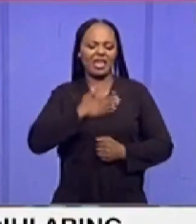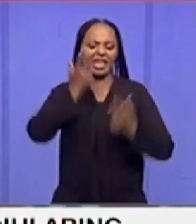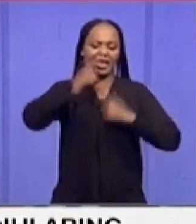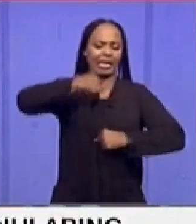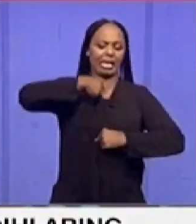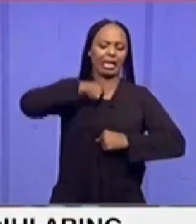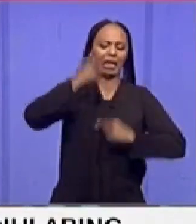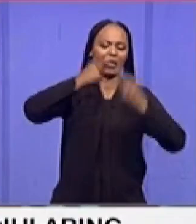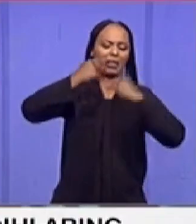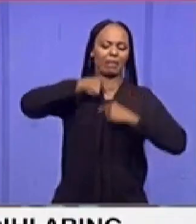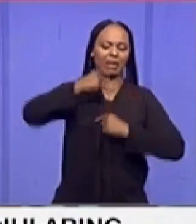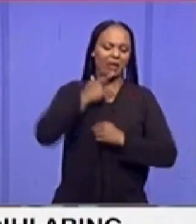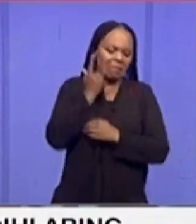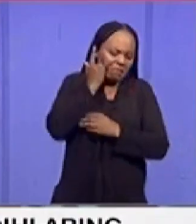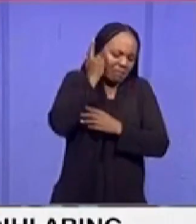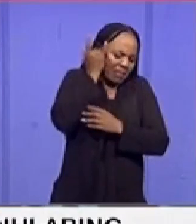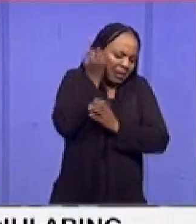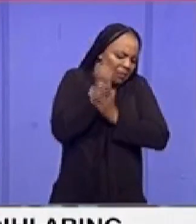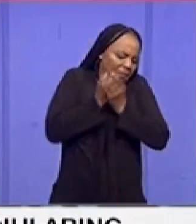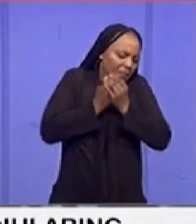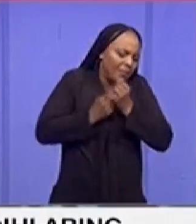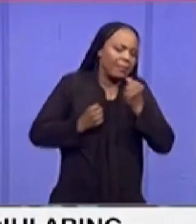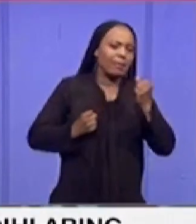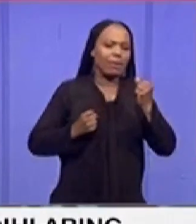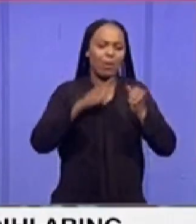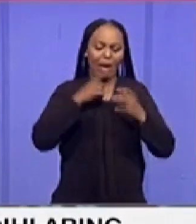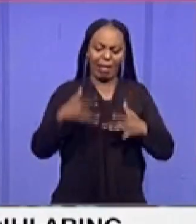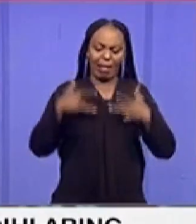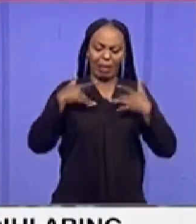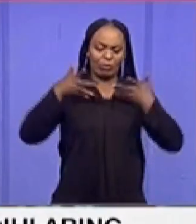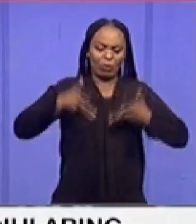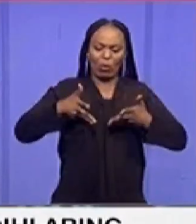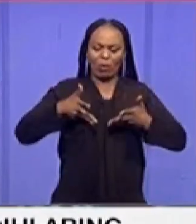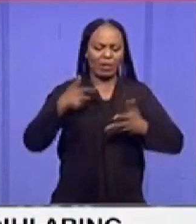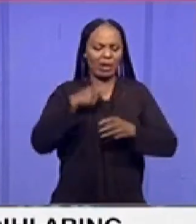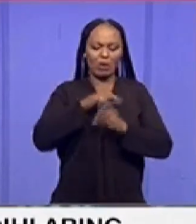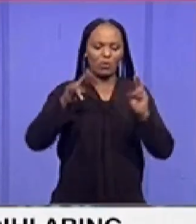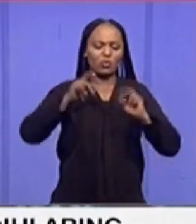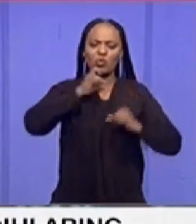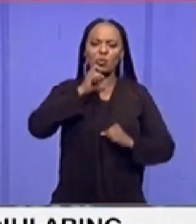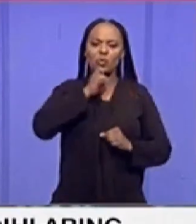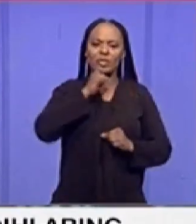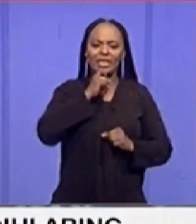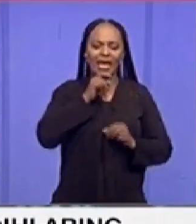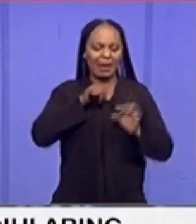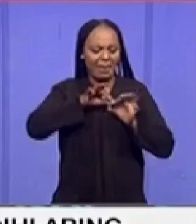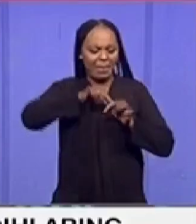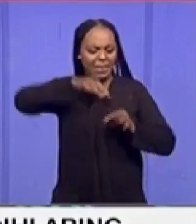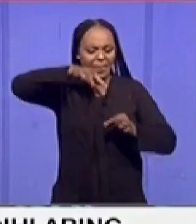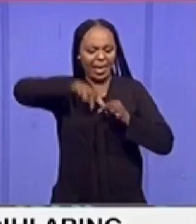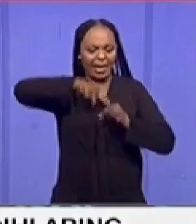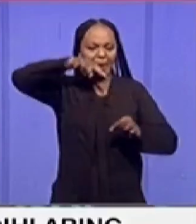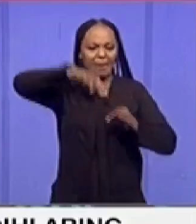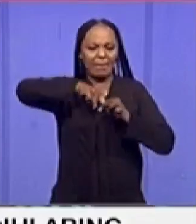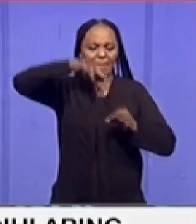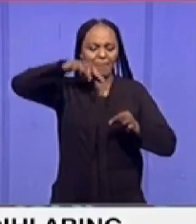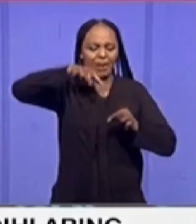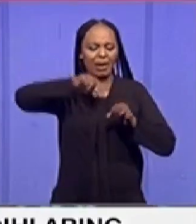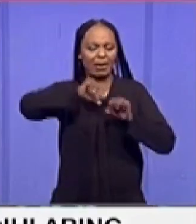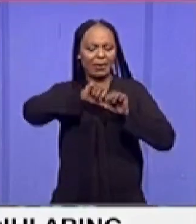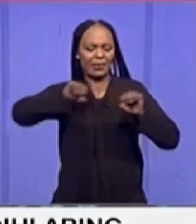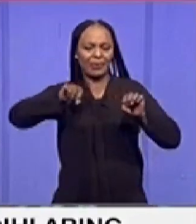ka gone bophelo bo ke bophelano yana ka botlwaela and pipi ya ntshega maaka e bosigo le motshegara ke